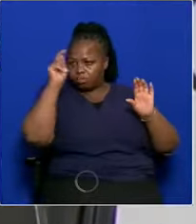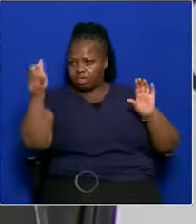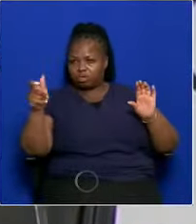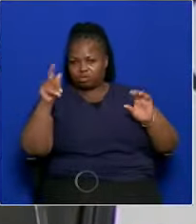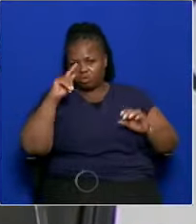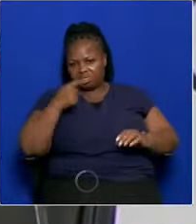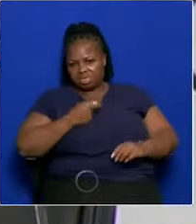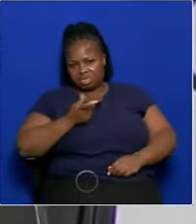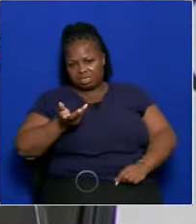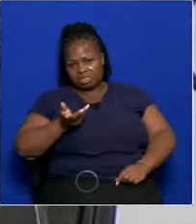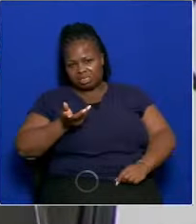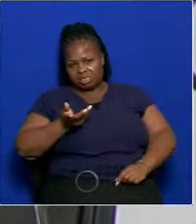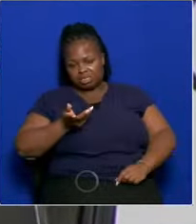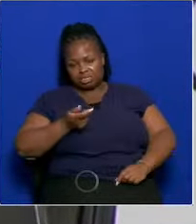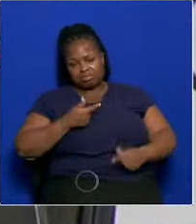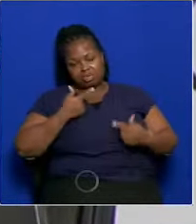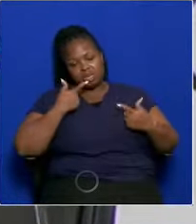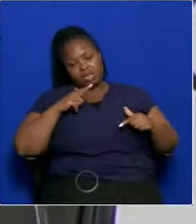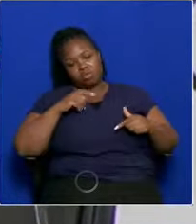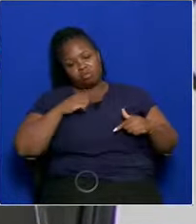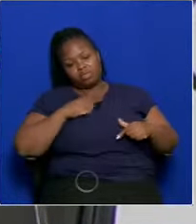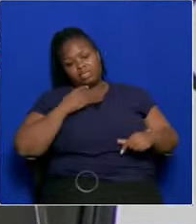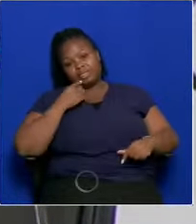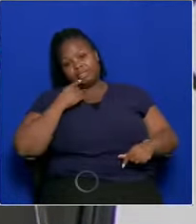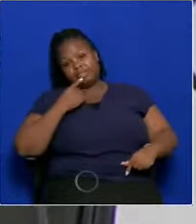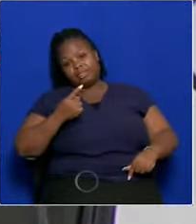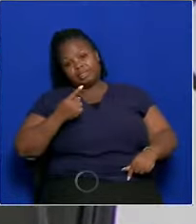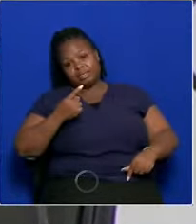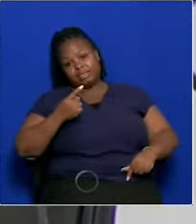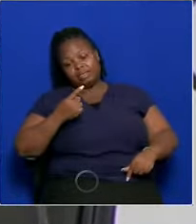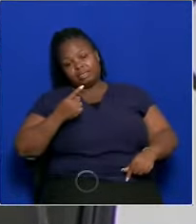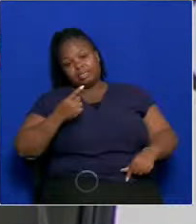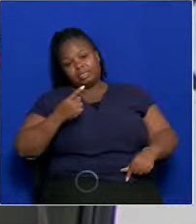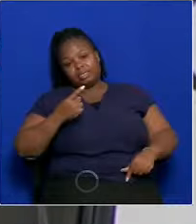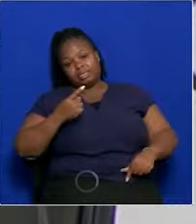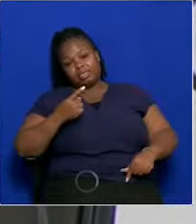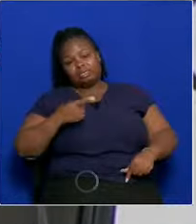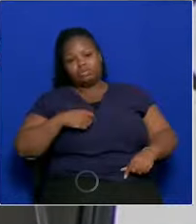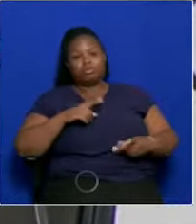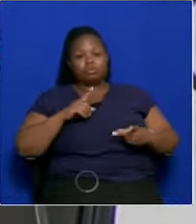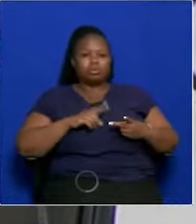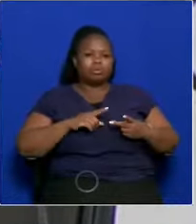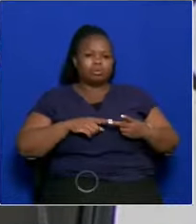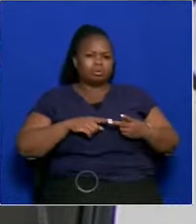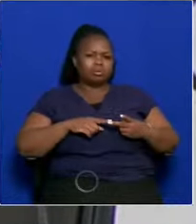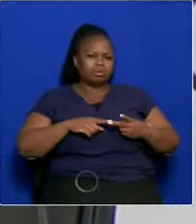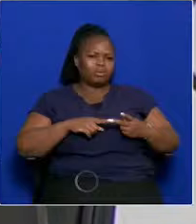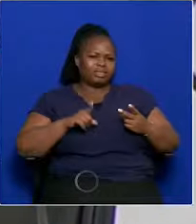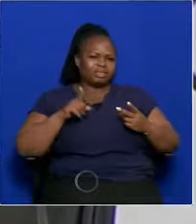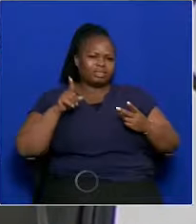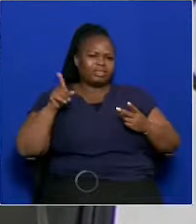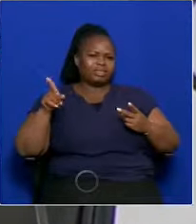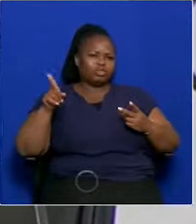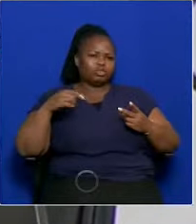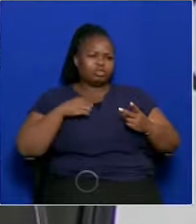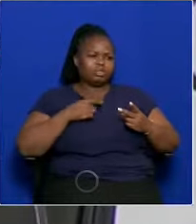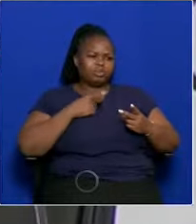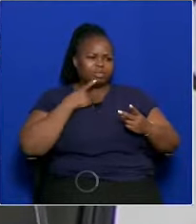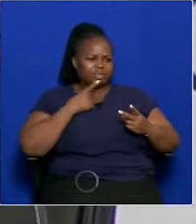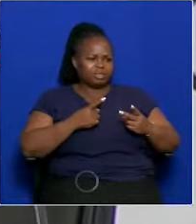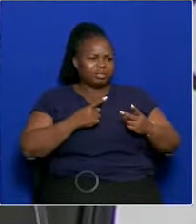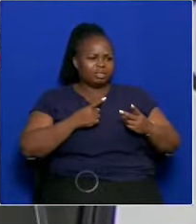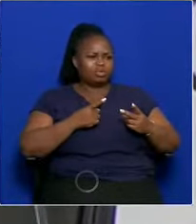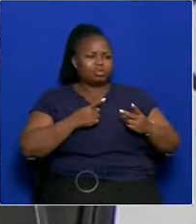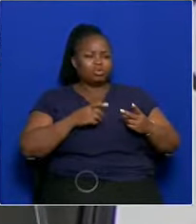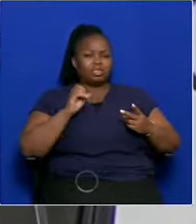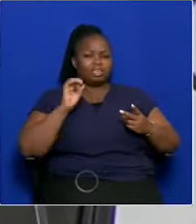language, they say, "Loko ulava uloyi utazibona." So That is what I can say. If you want